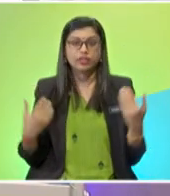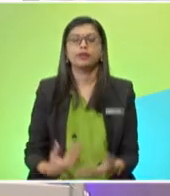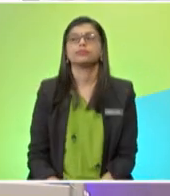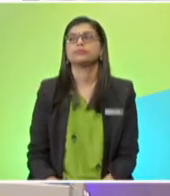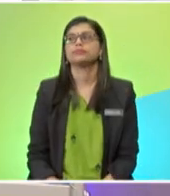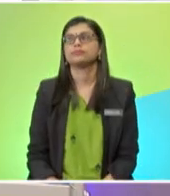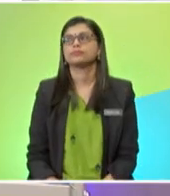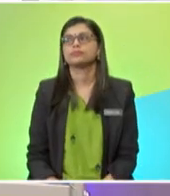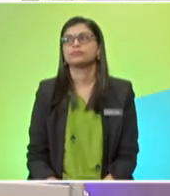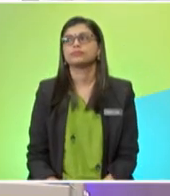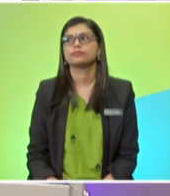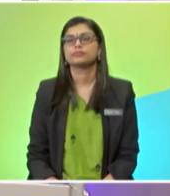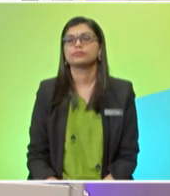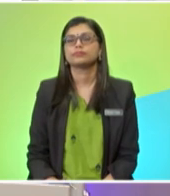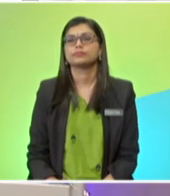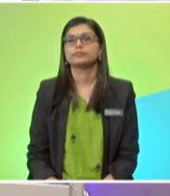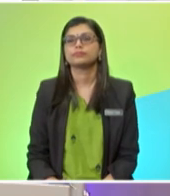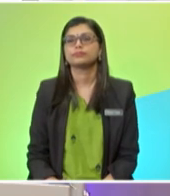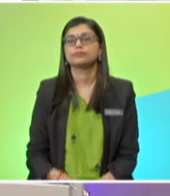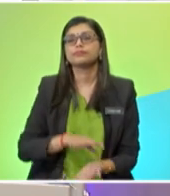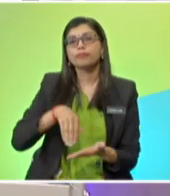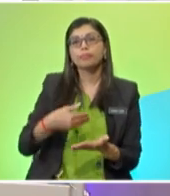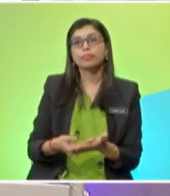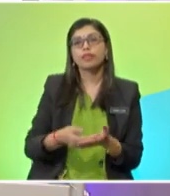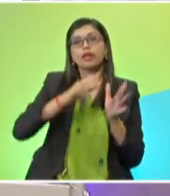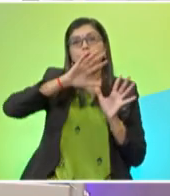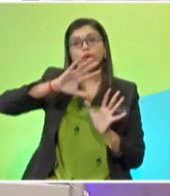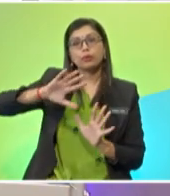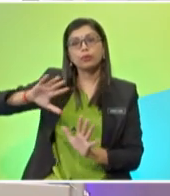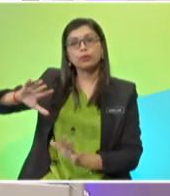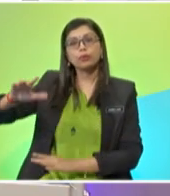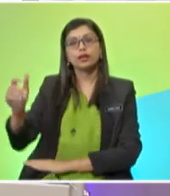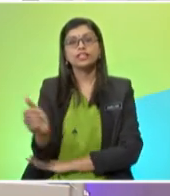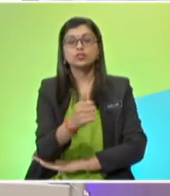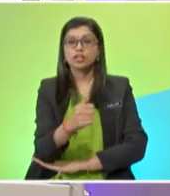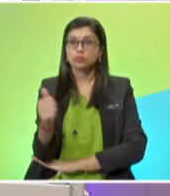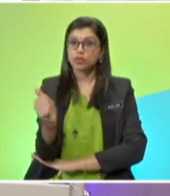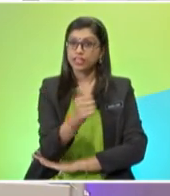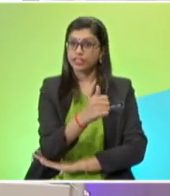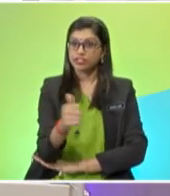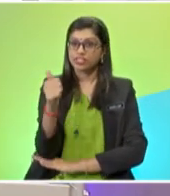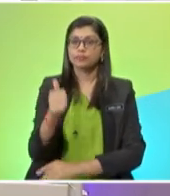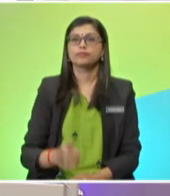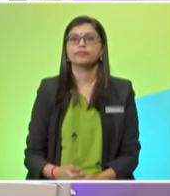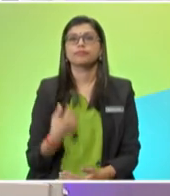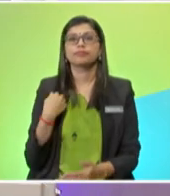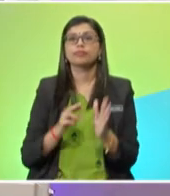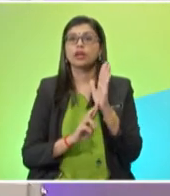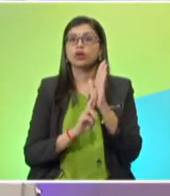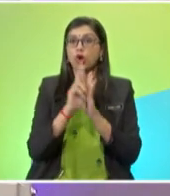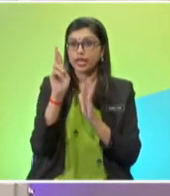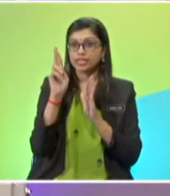is some of the air transportations that we have. Okay, we have here with me, I have a rocket,